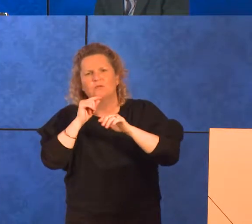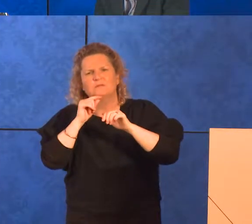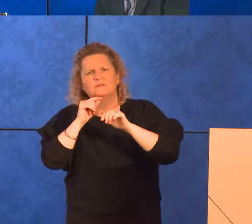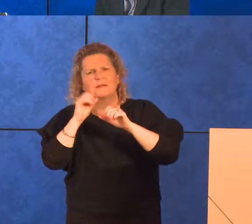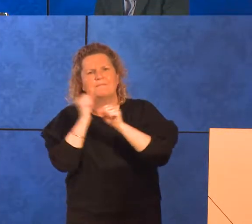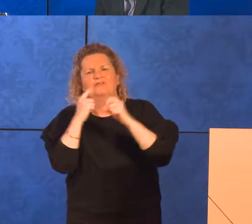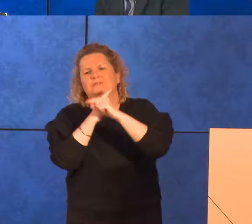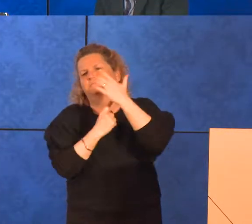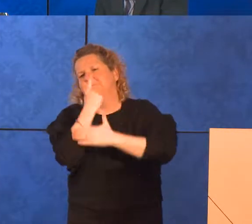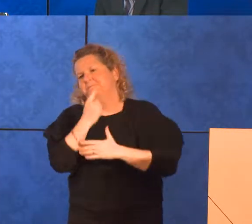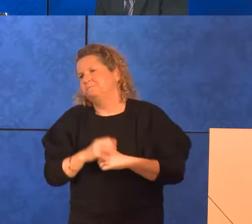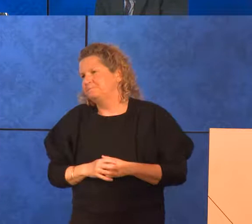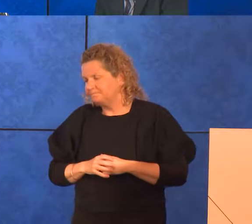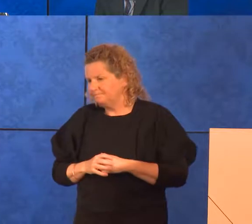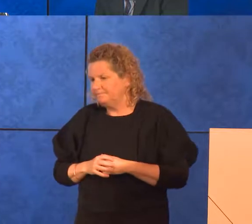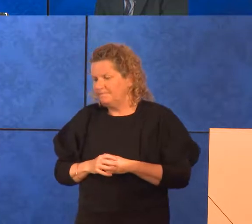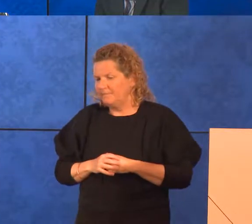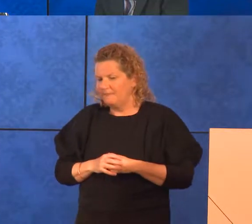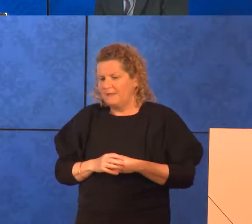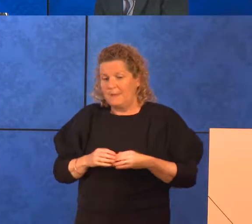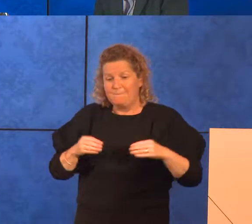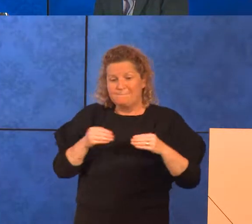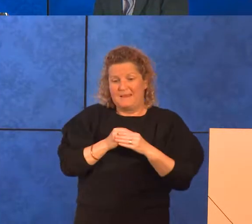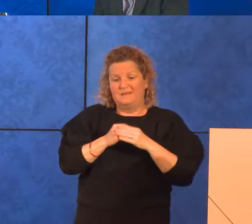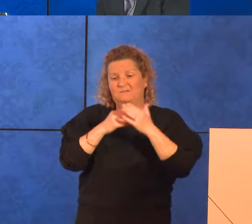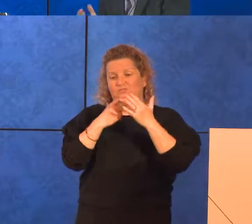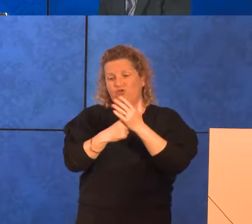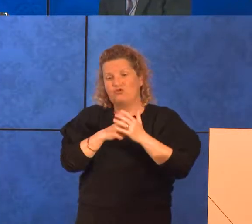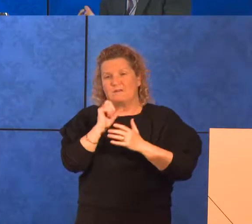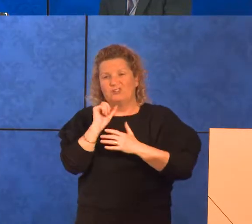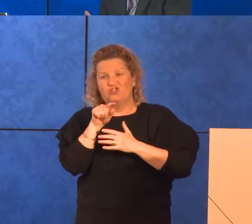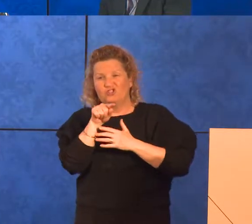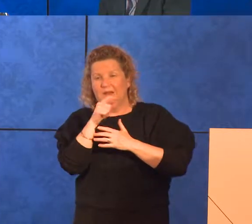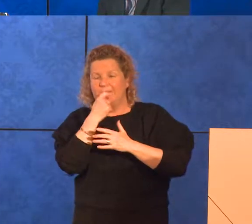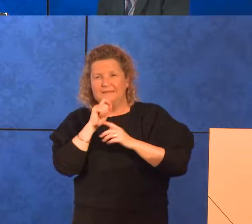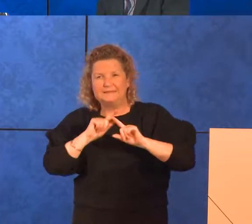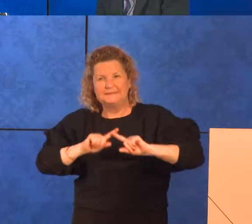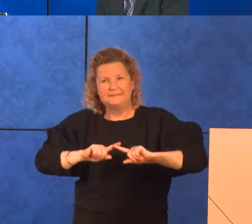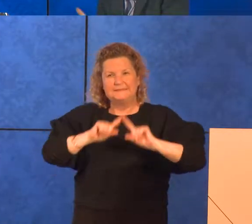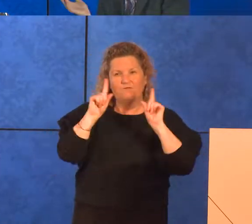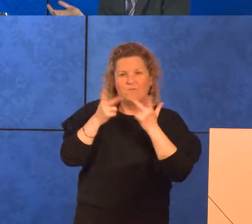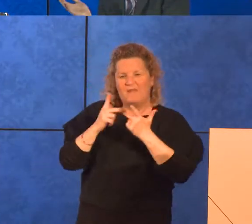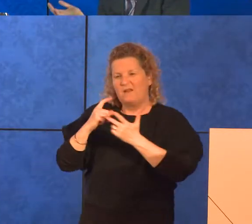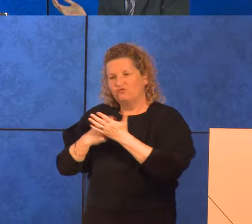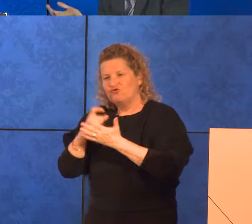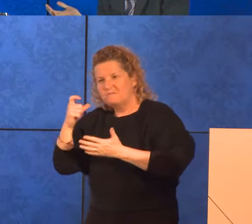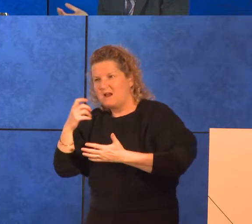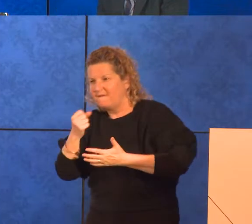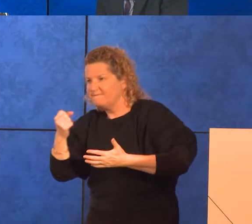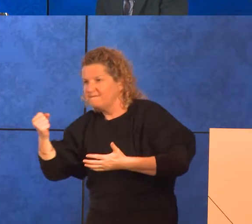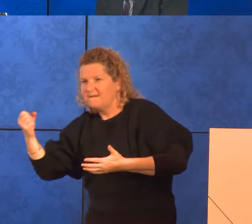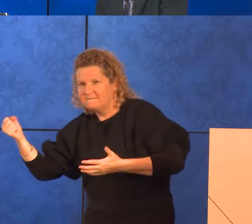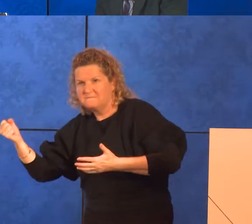change. The Banking Royal Commission was probably somewhat different to some of the other Royal Commissions we've heard